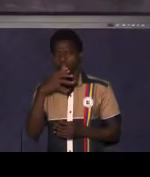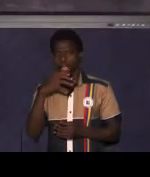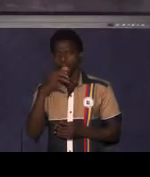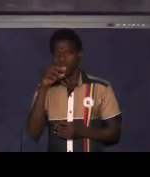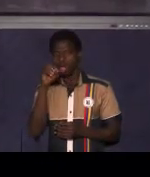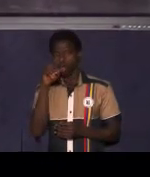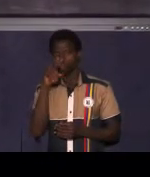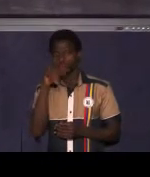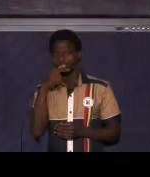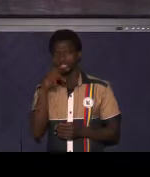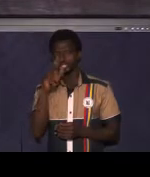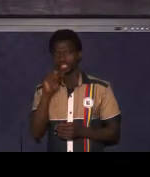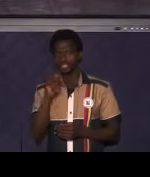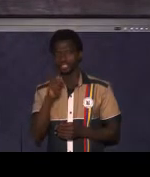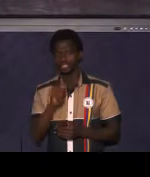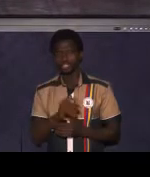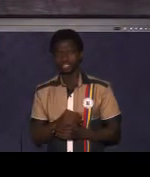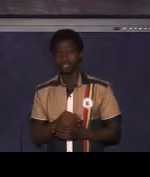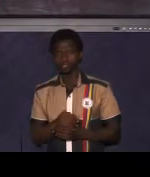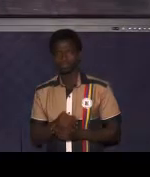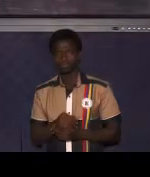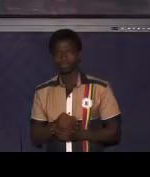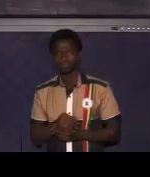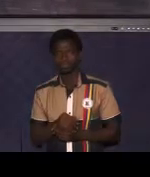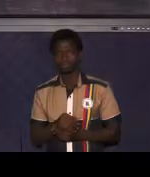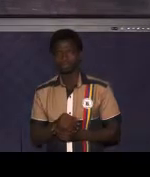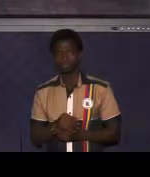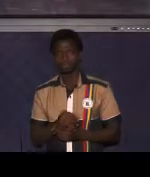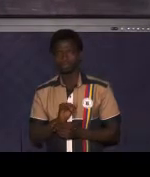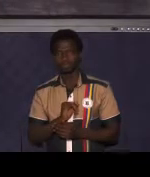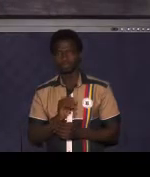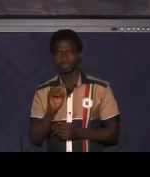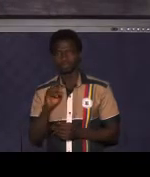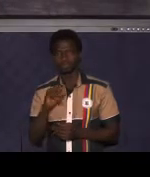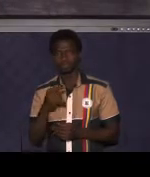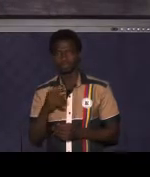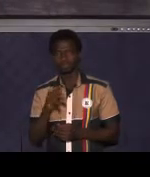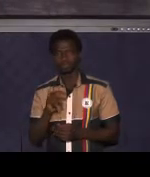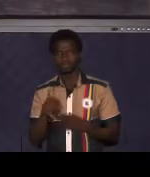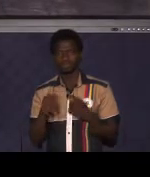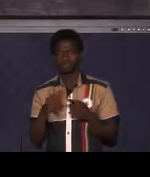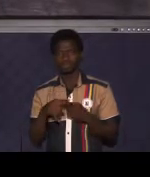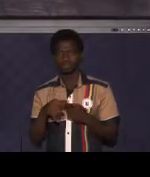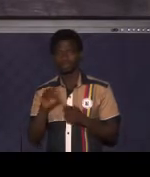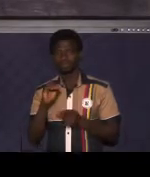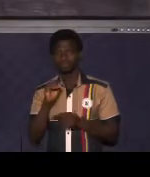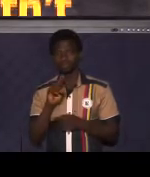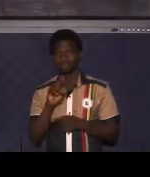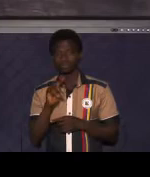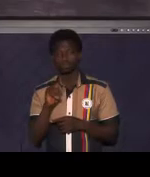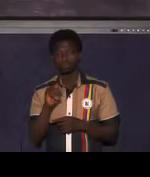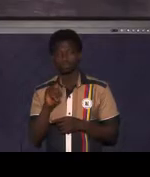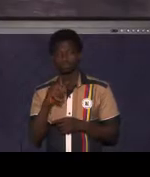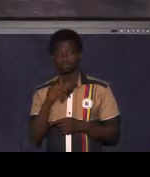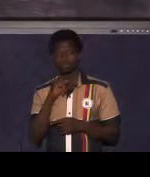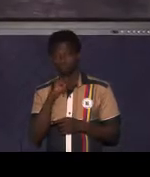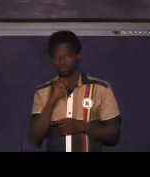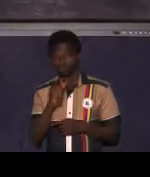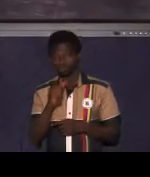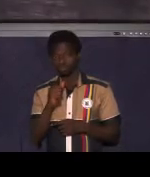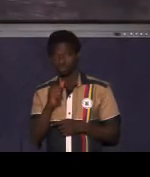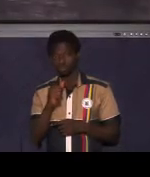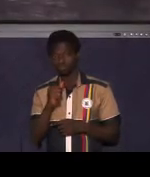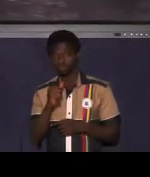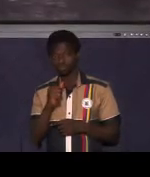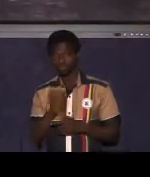Ought. O-U-G-H-T. Ought. I ought to go there. Ought. We give you the negative form will